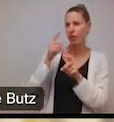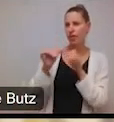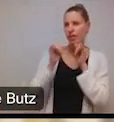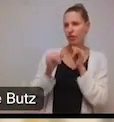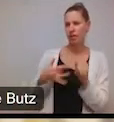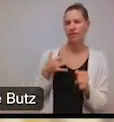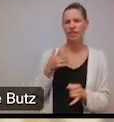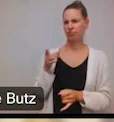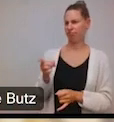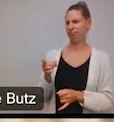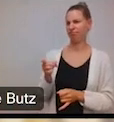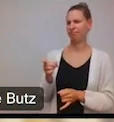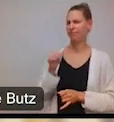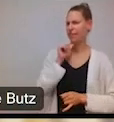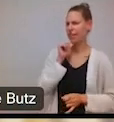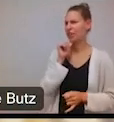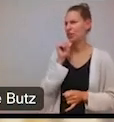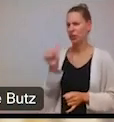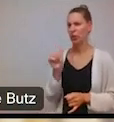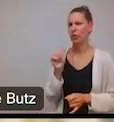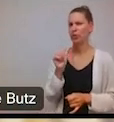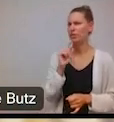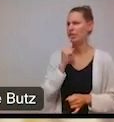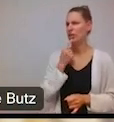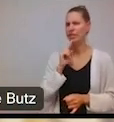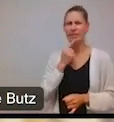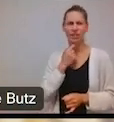very seriously. I don't think they would take this job very seriously.